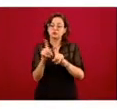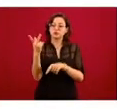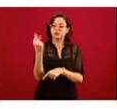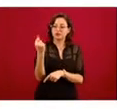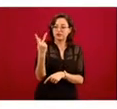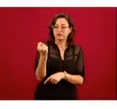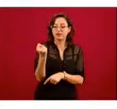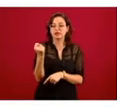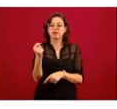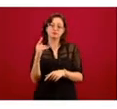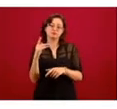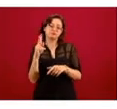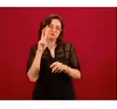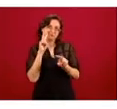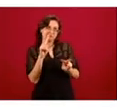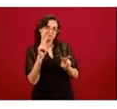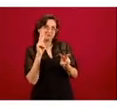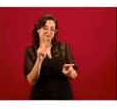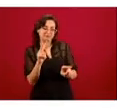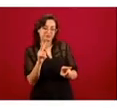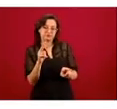their location.